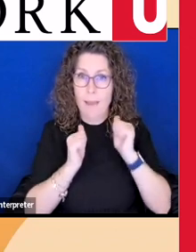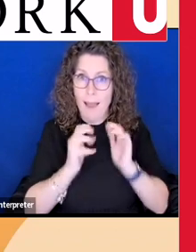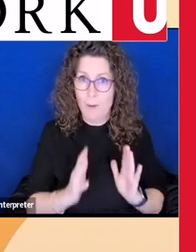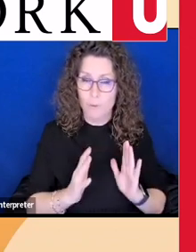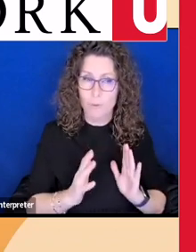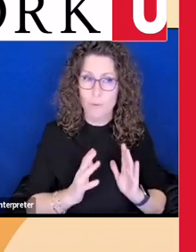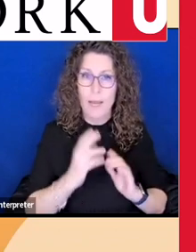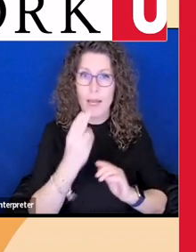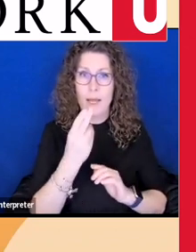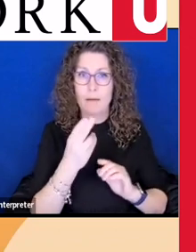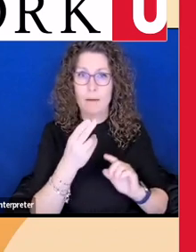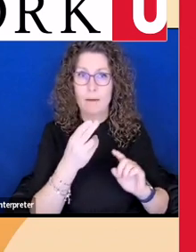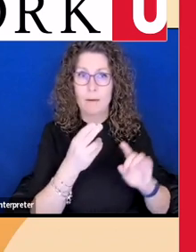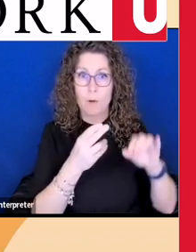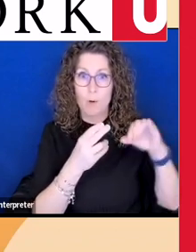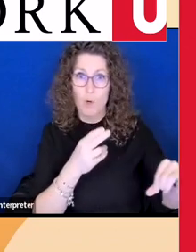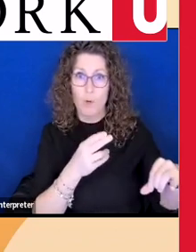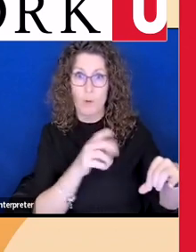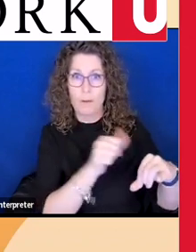order to make solidarity possible.